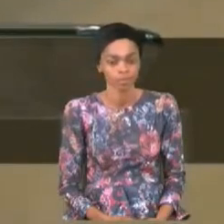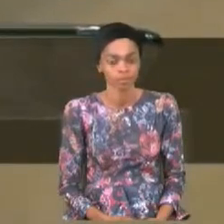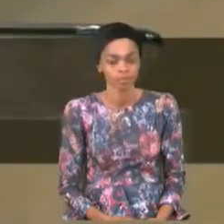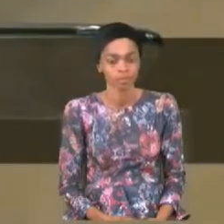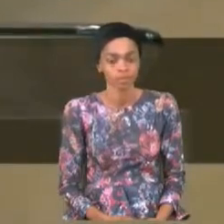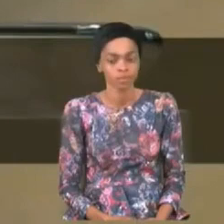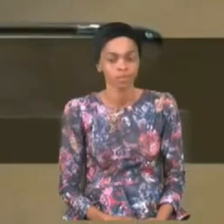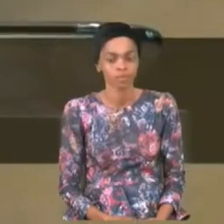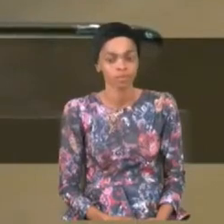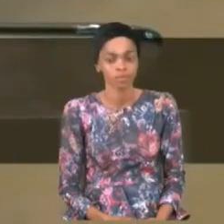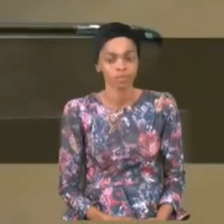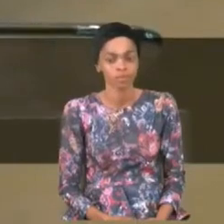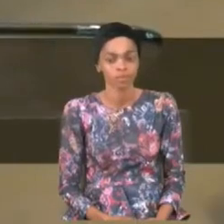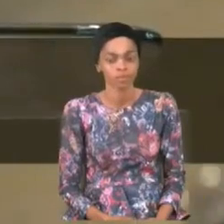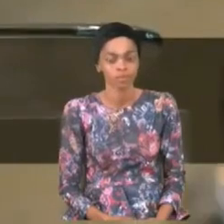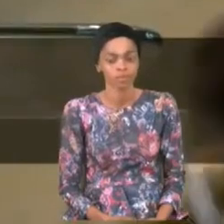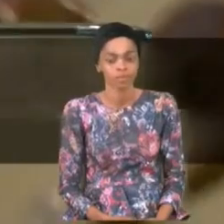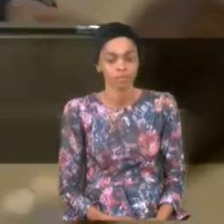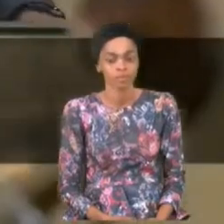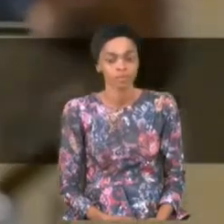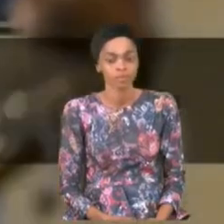the master comes.